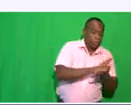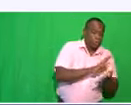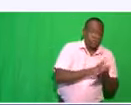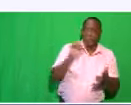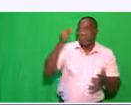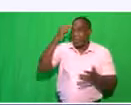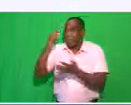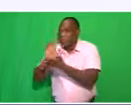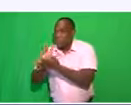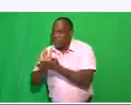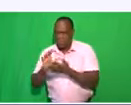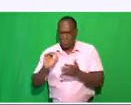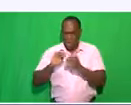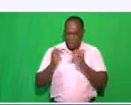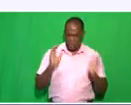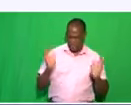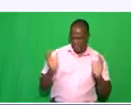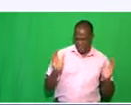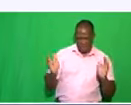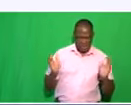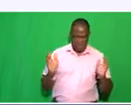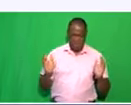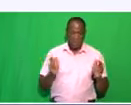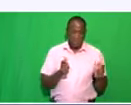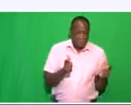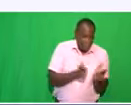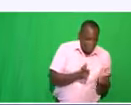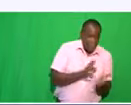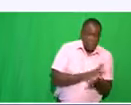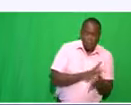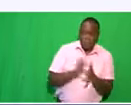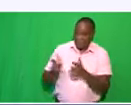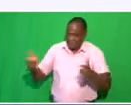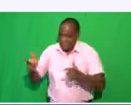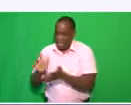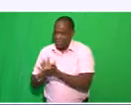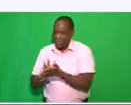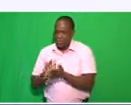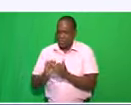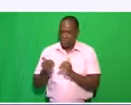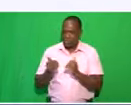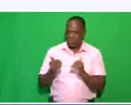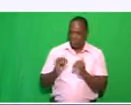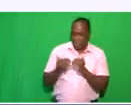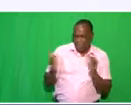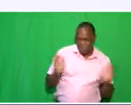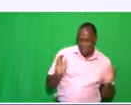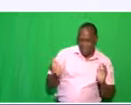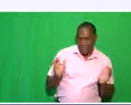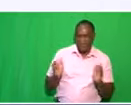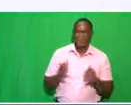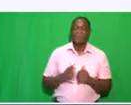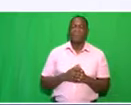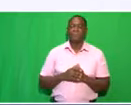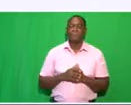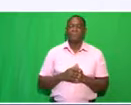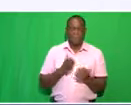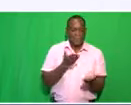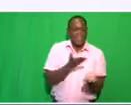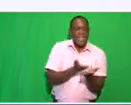larger schools. We need to continue to assemble the evidence, to seek the